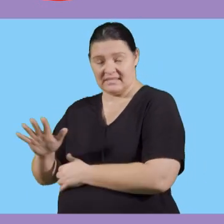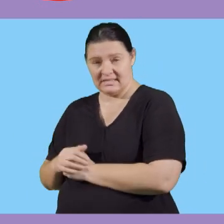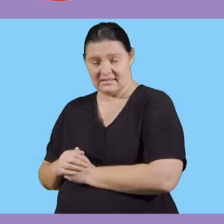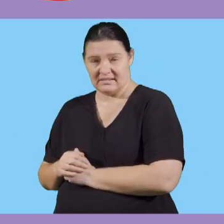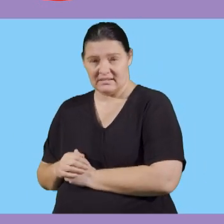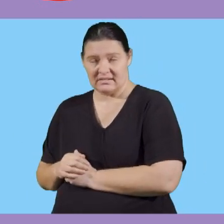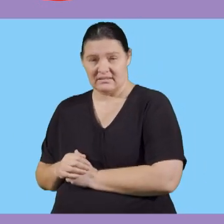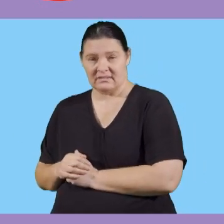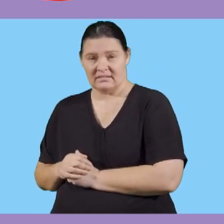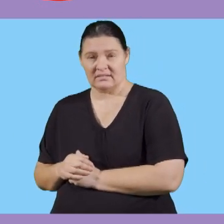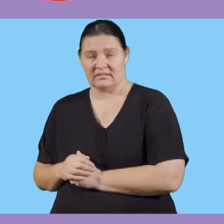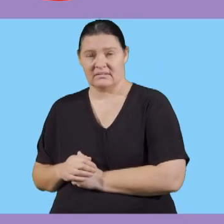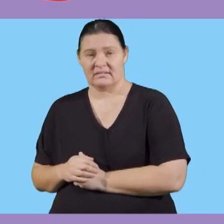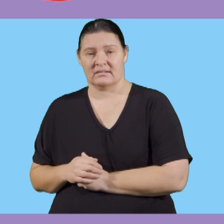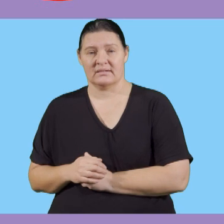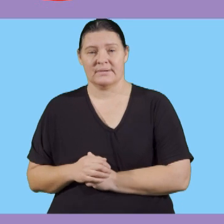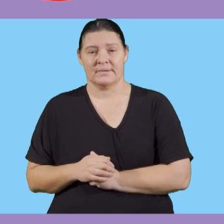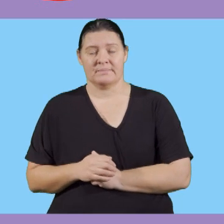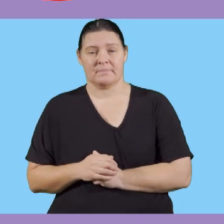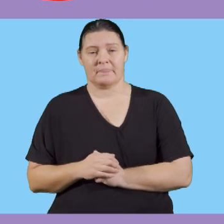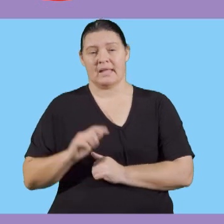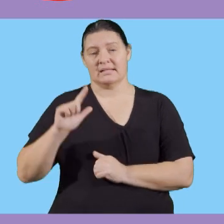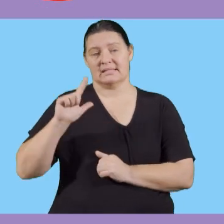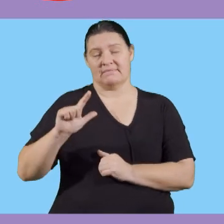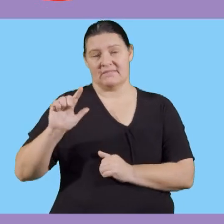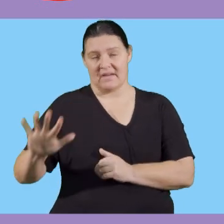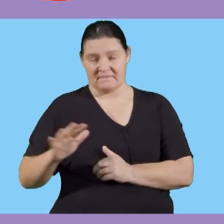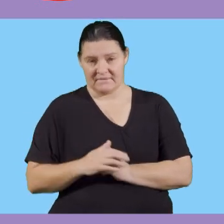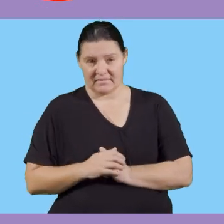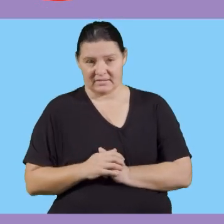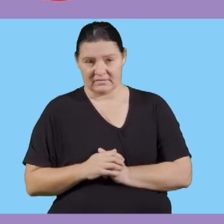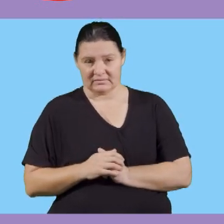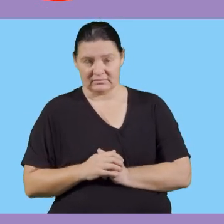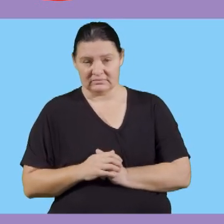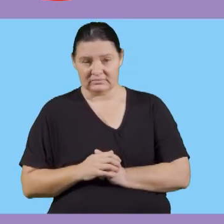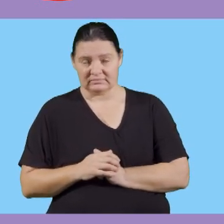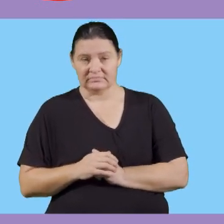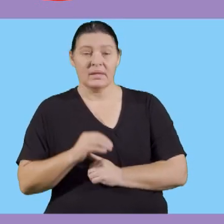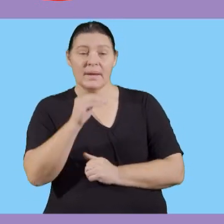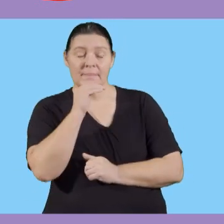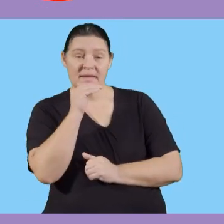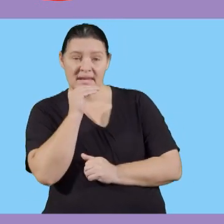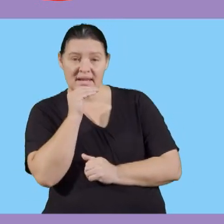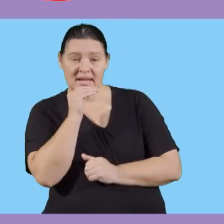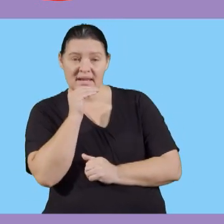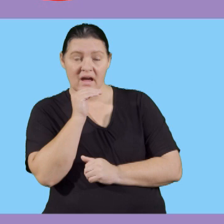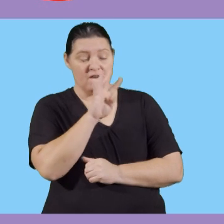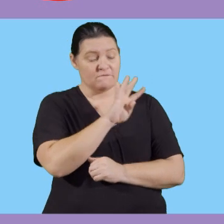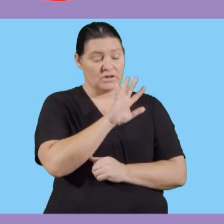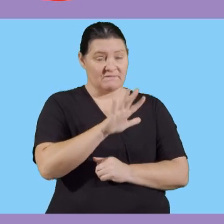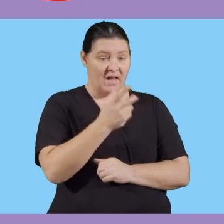multiplied by 15, that gives us an answer of 75. So this means that there